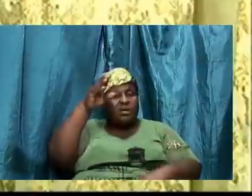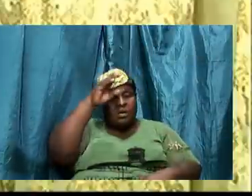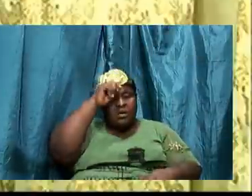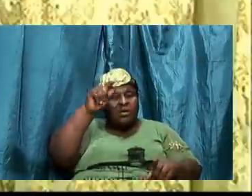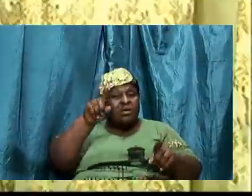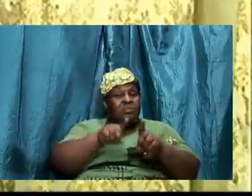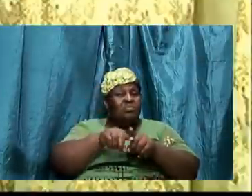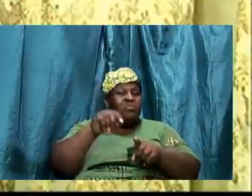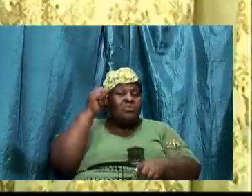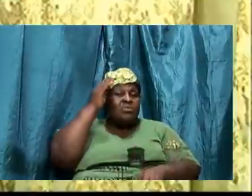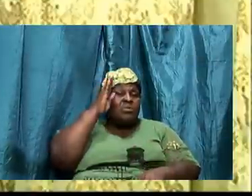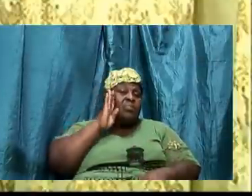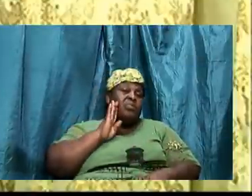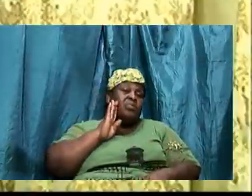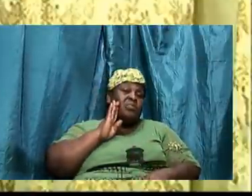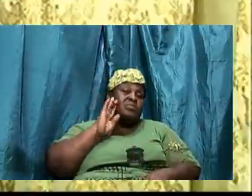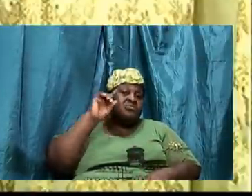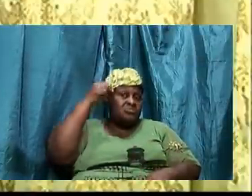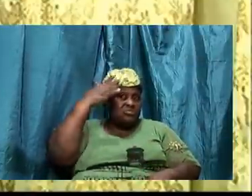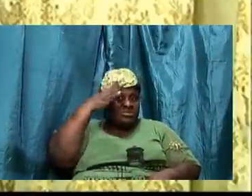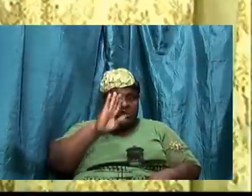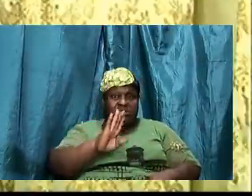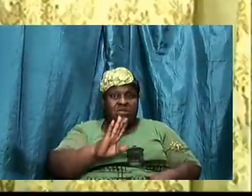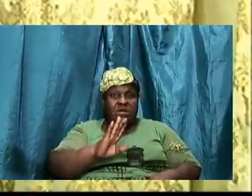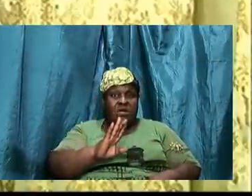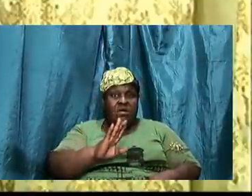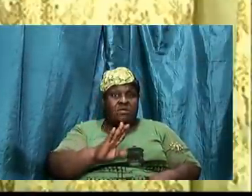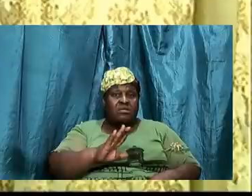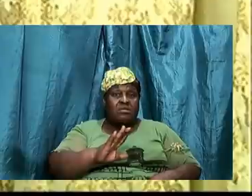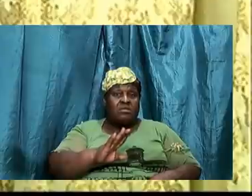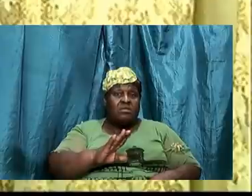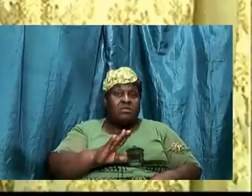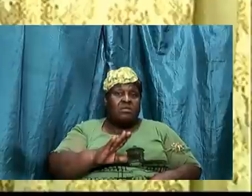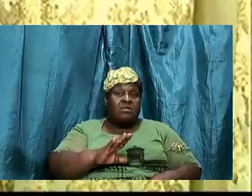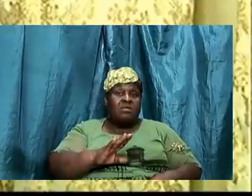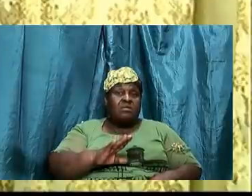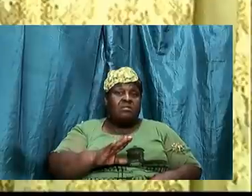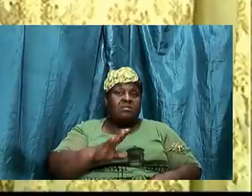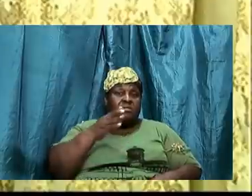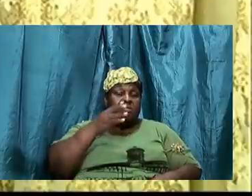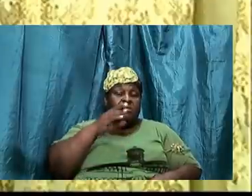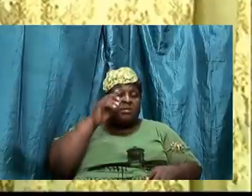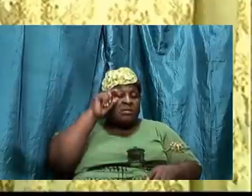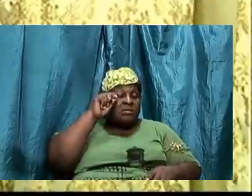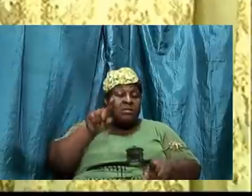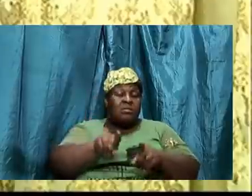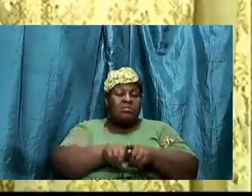want to get him out. And his life is a testimony to those in the community.